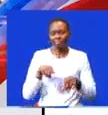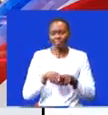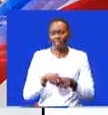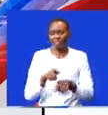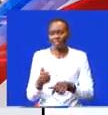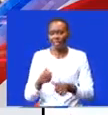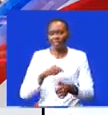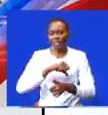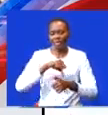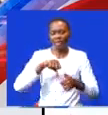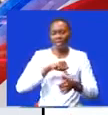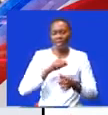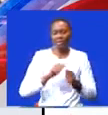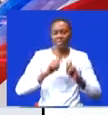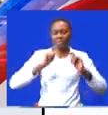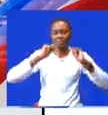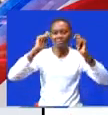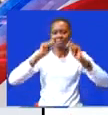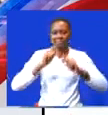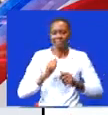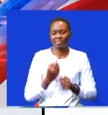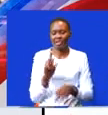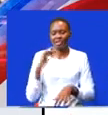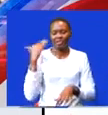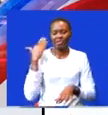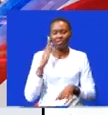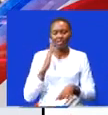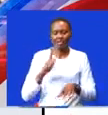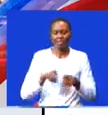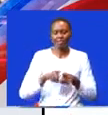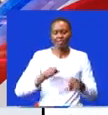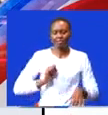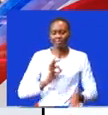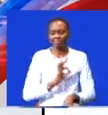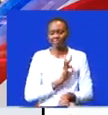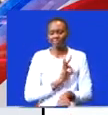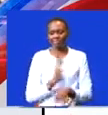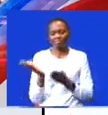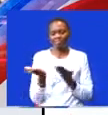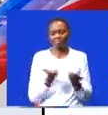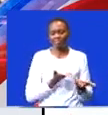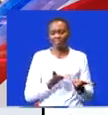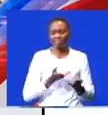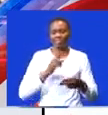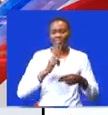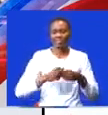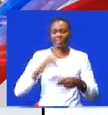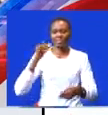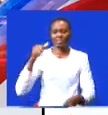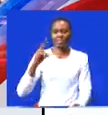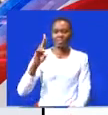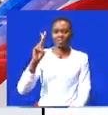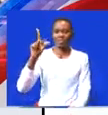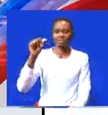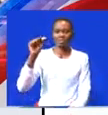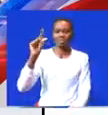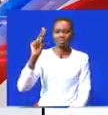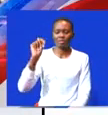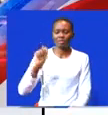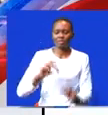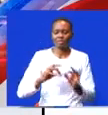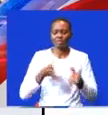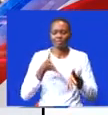koda ng'anyo mag jopuonje goeko kaachiel kod jotije mag mbalariany machiegni. Nyinga en Julian Ouma, jaloko marwa